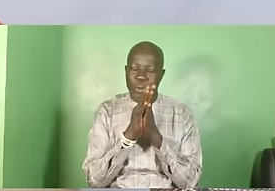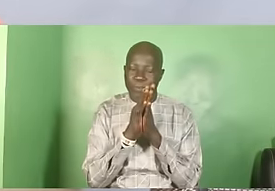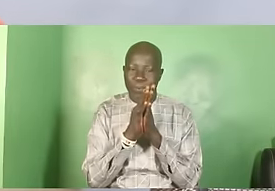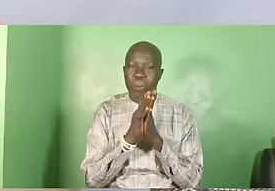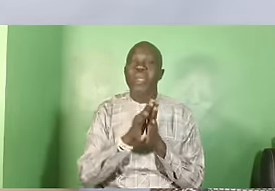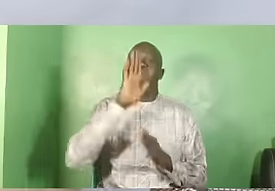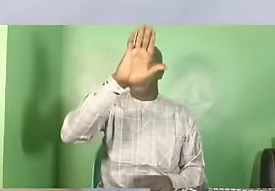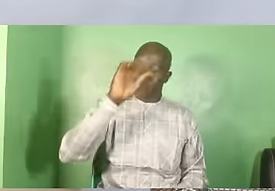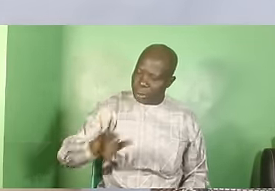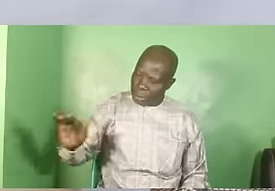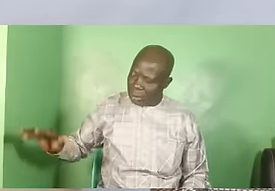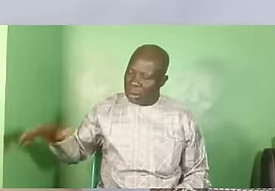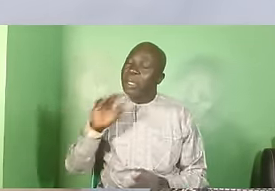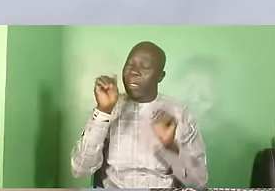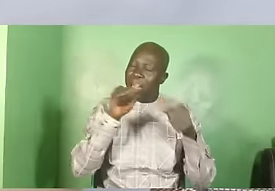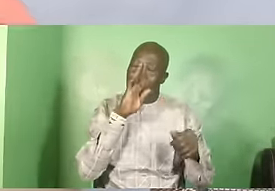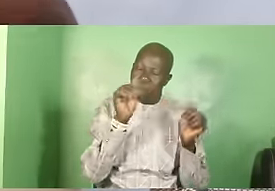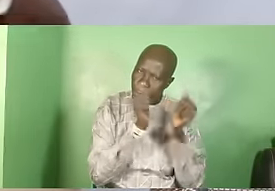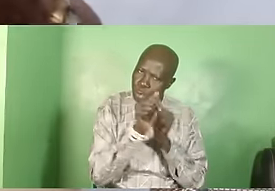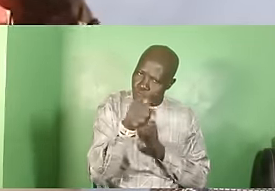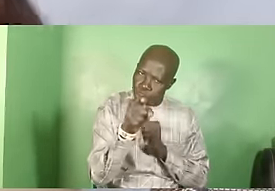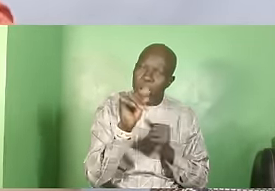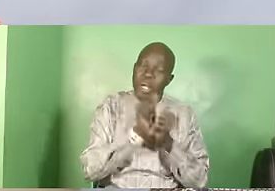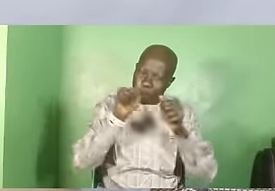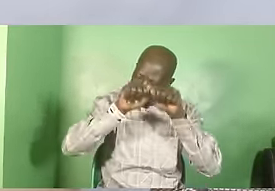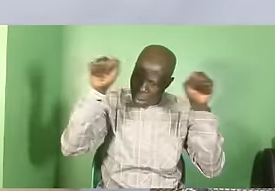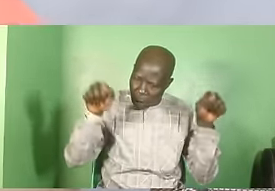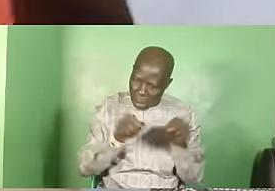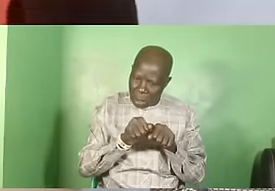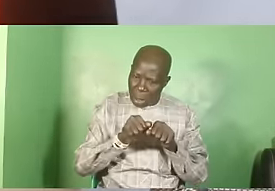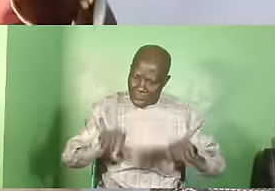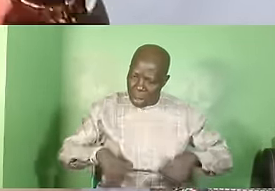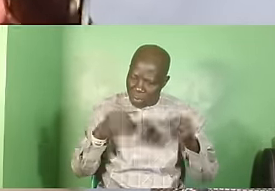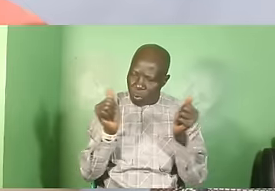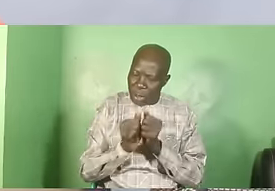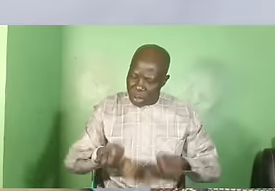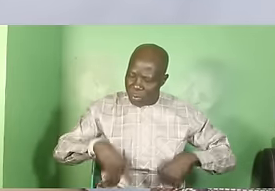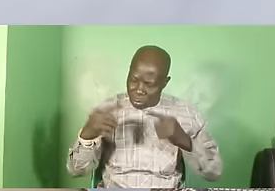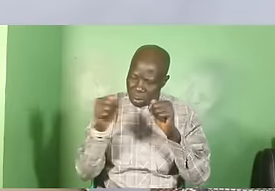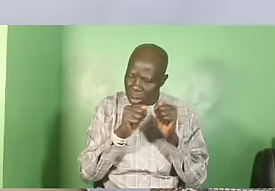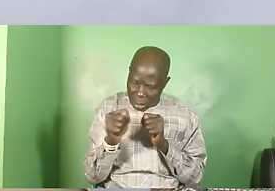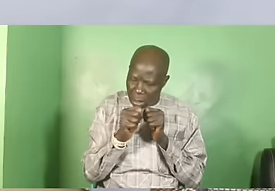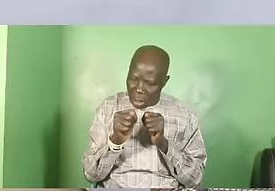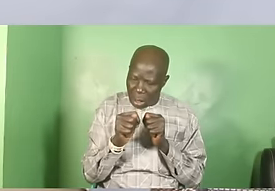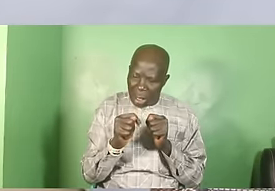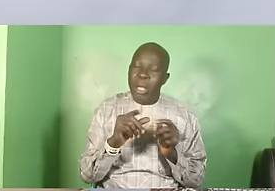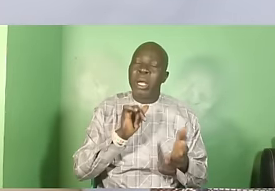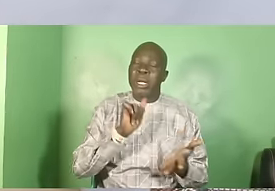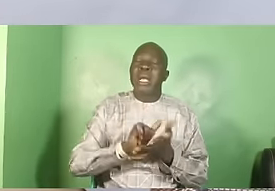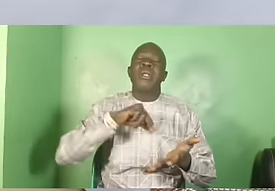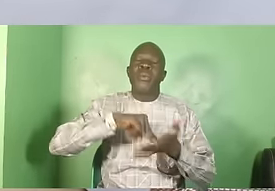pray. Your children can be with you. They can live with you. You might be living together.